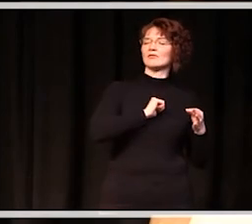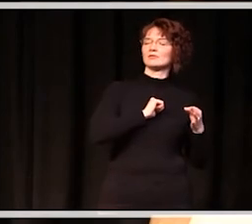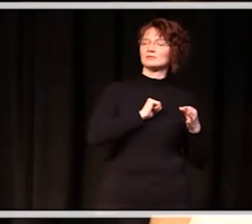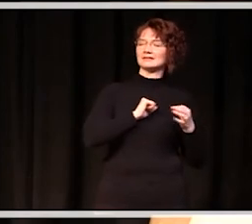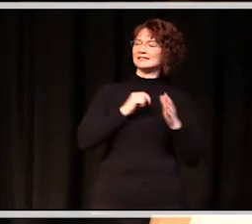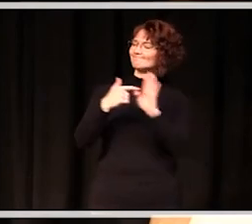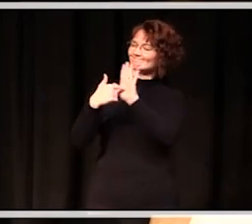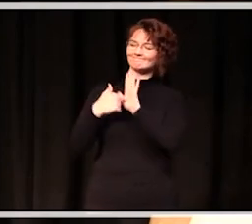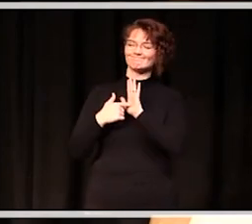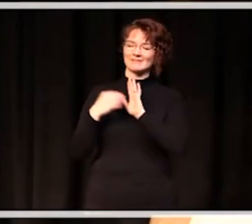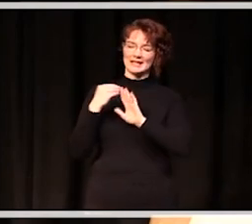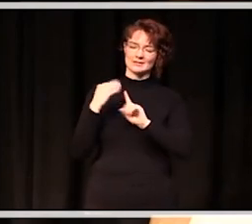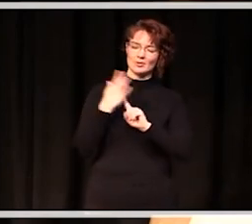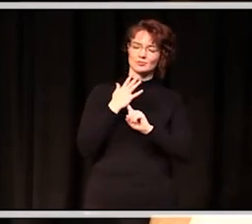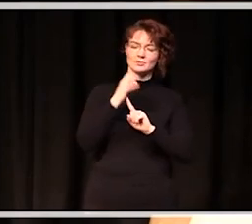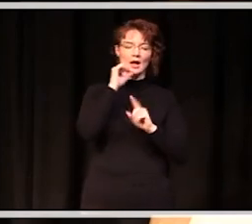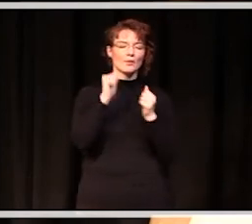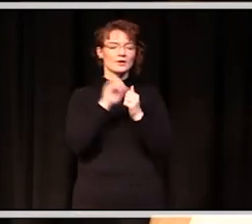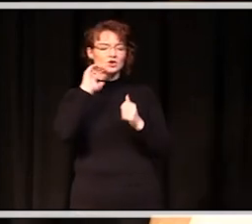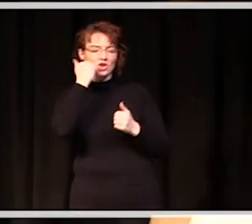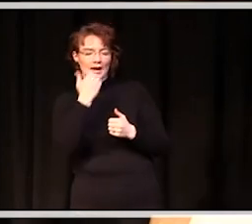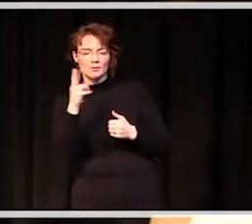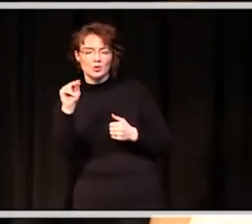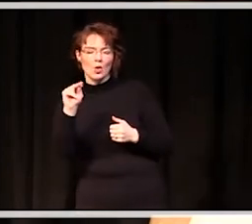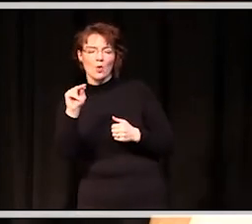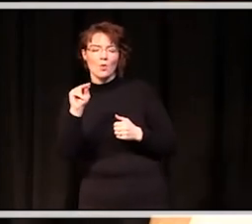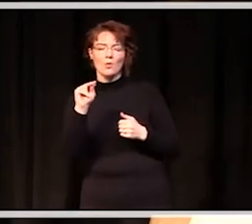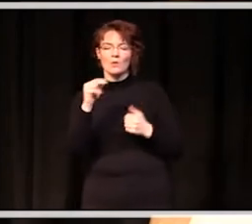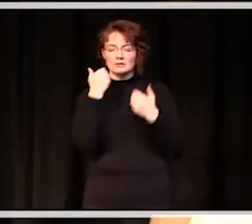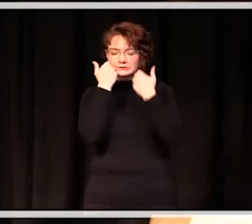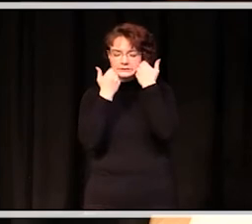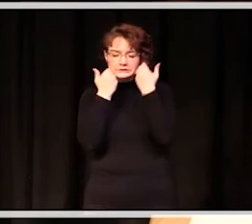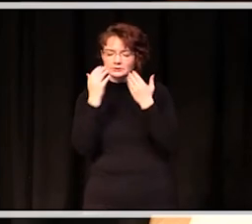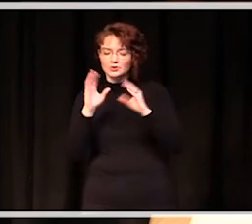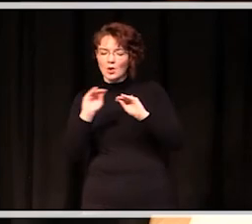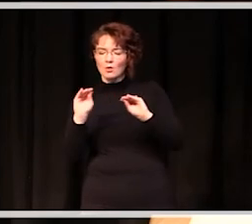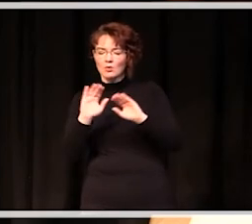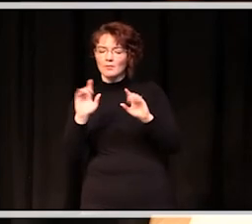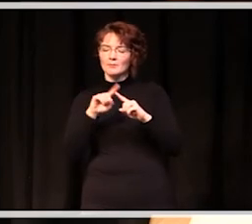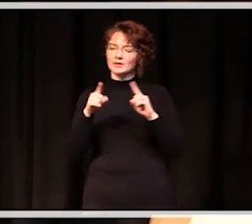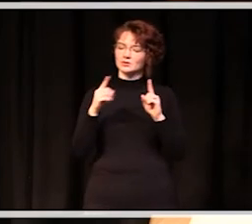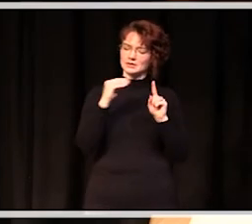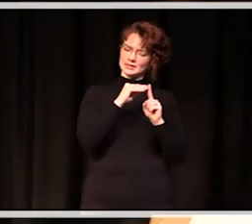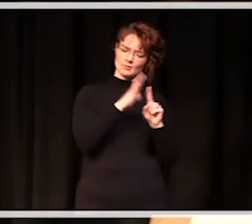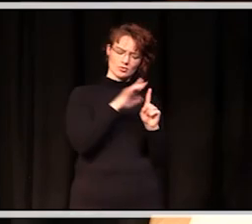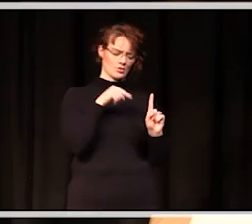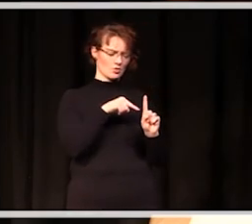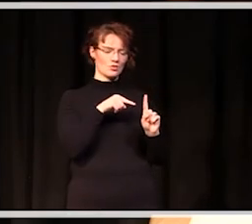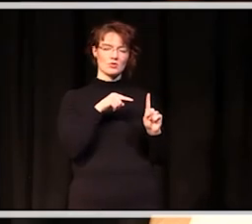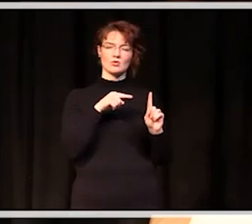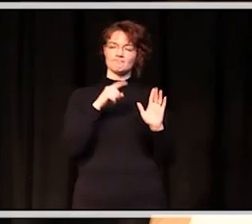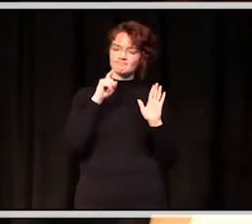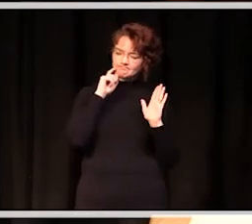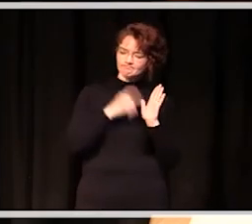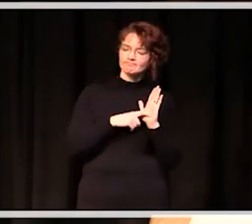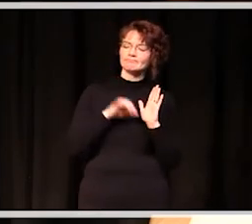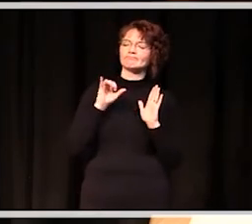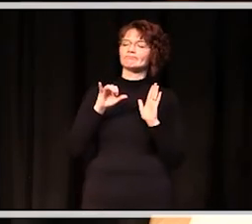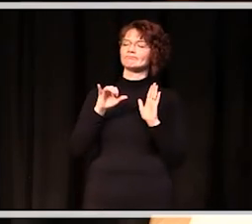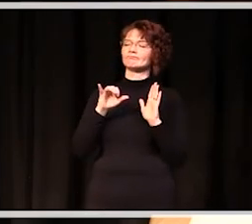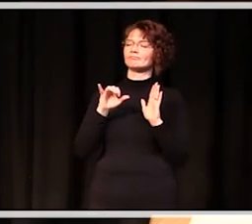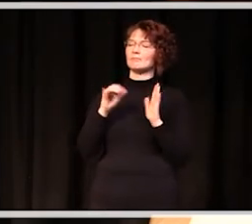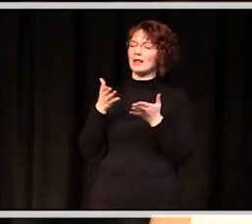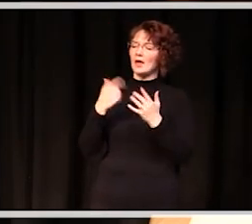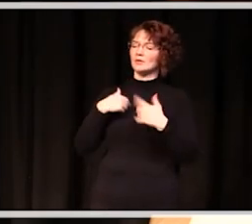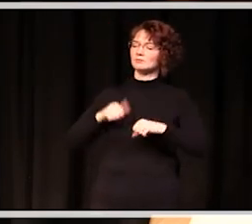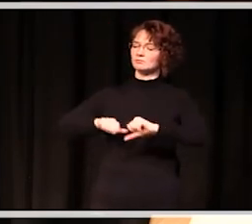us. You don't want to shame us or condemn us. You just want to have us walk in the light as you're in the light. Expose the ways, Lord, that we've sought